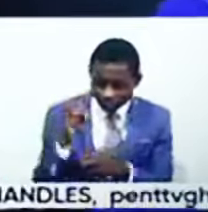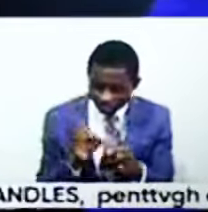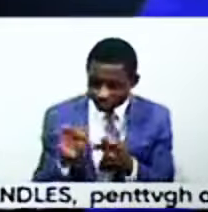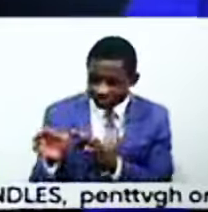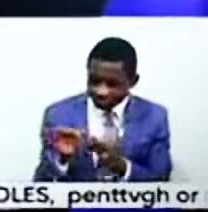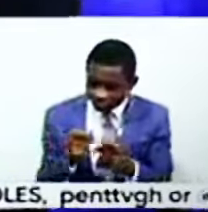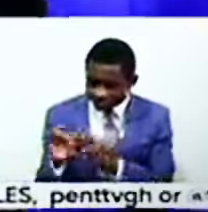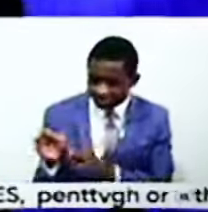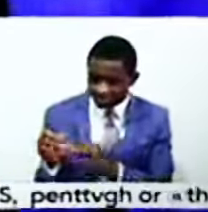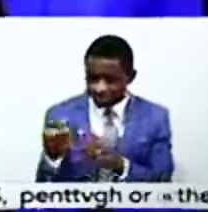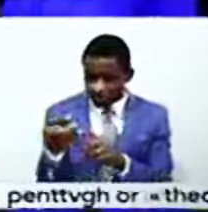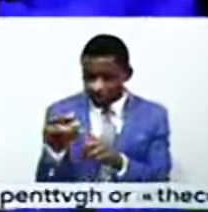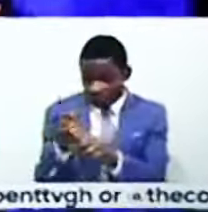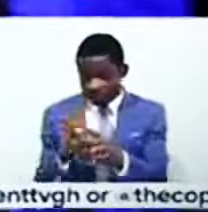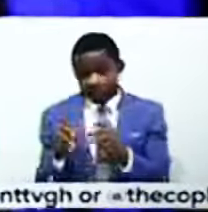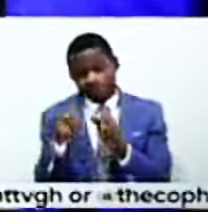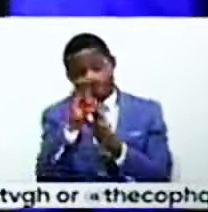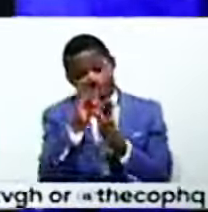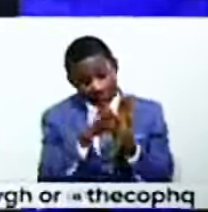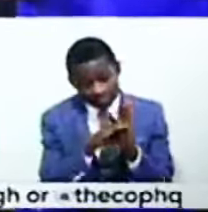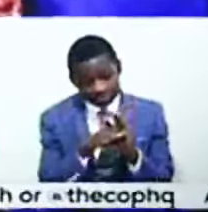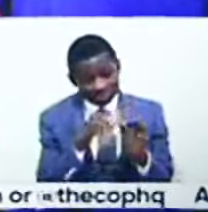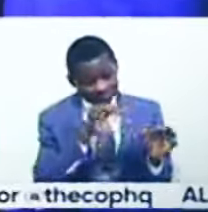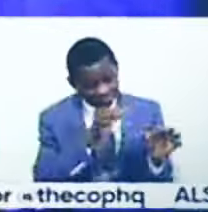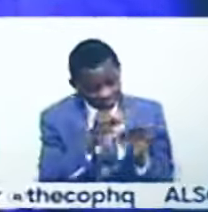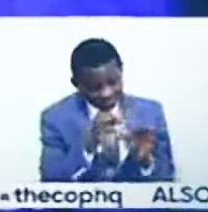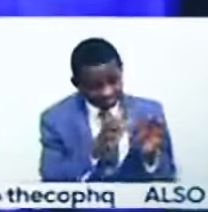explaining, proving,